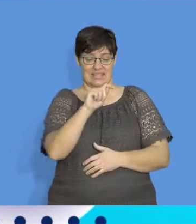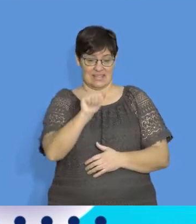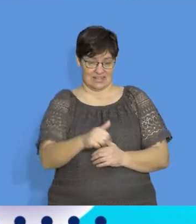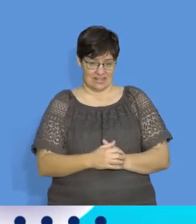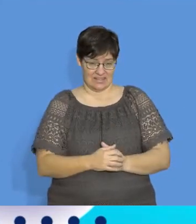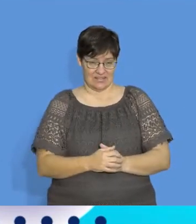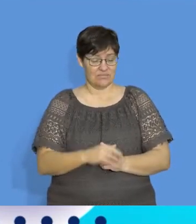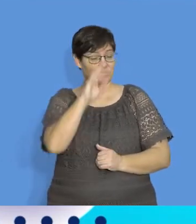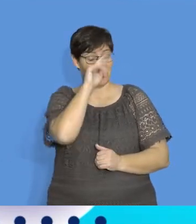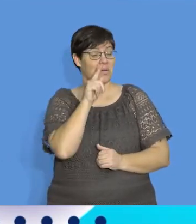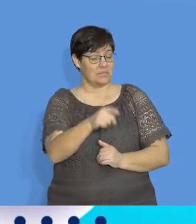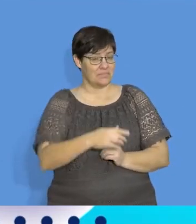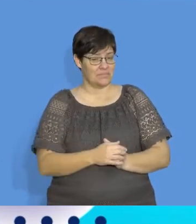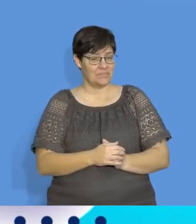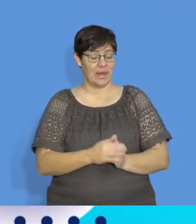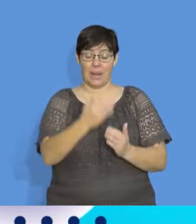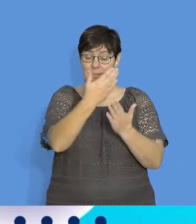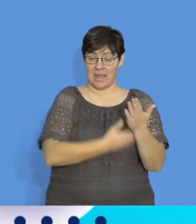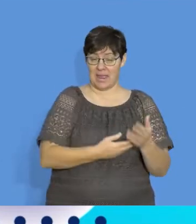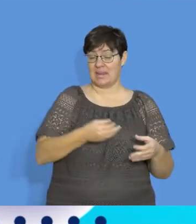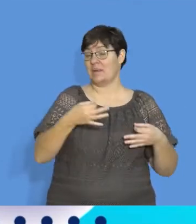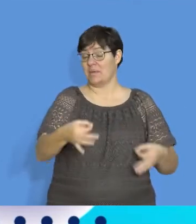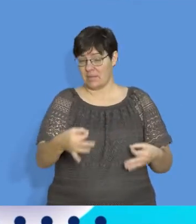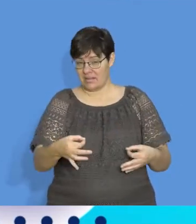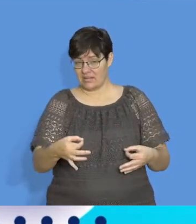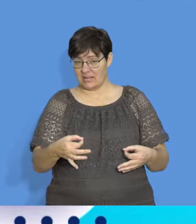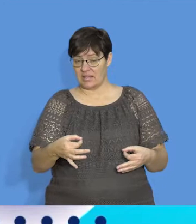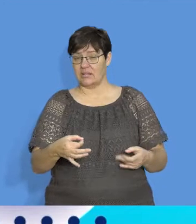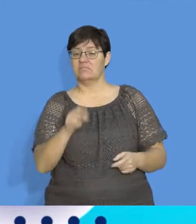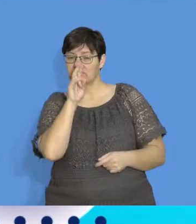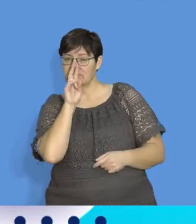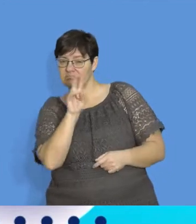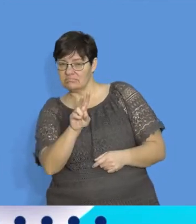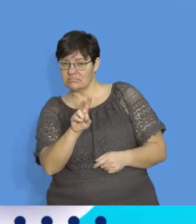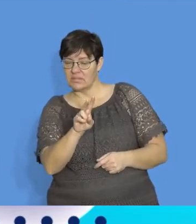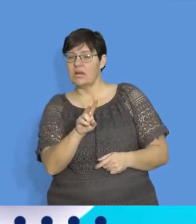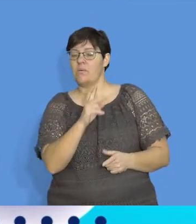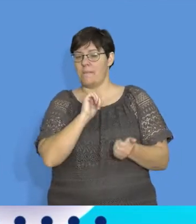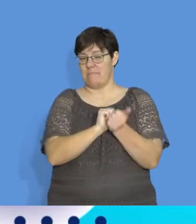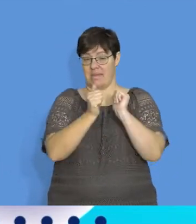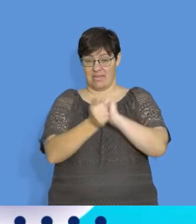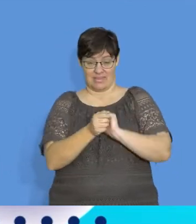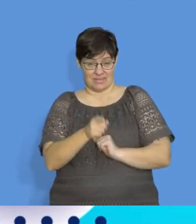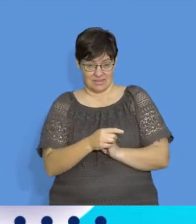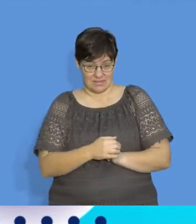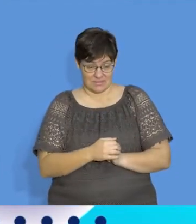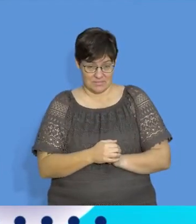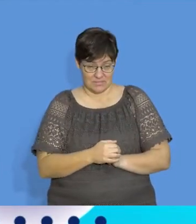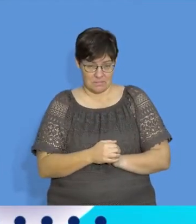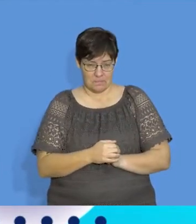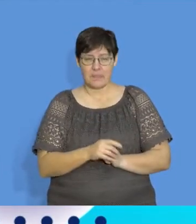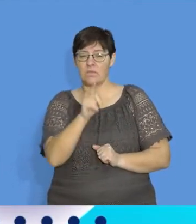So remember, your pen and paper, you work hard. It's okay to be challenged when you do mathematics, but what is important